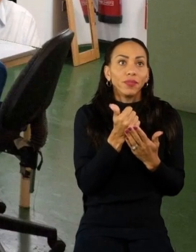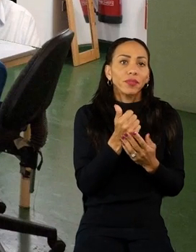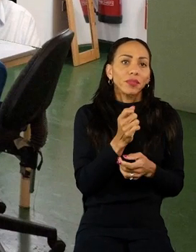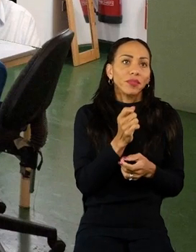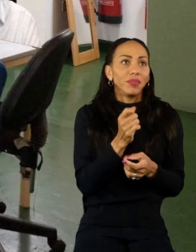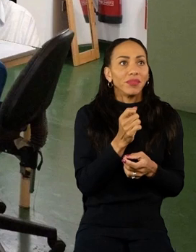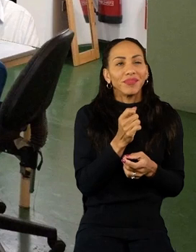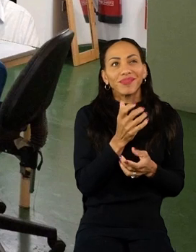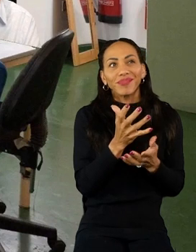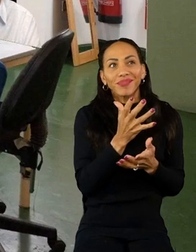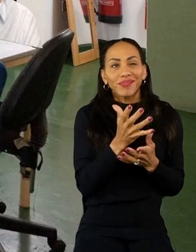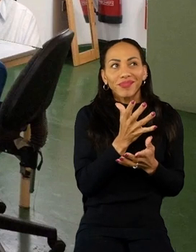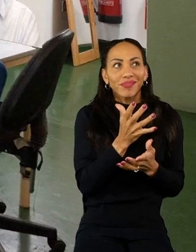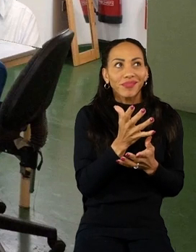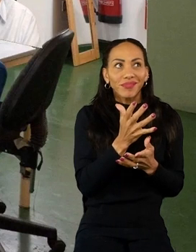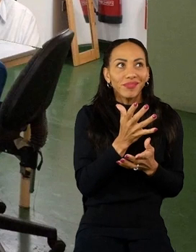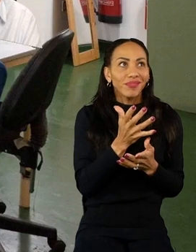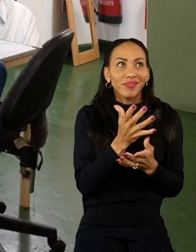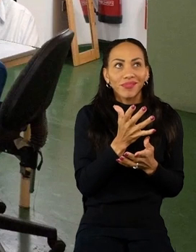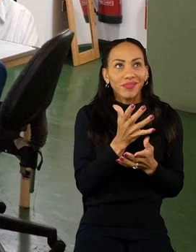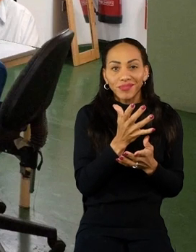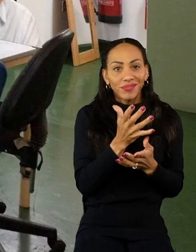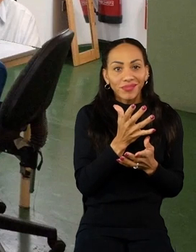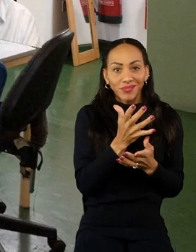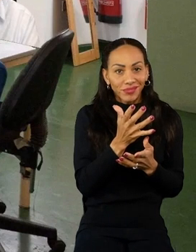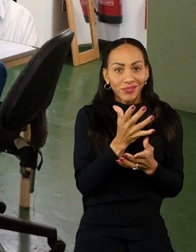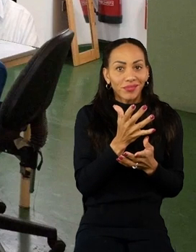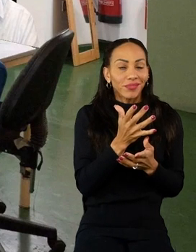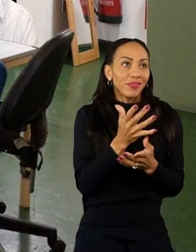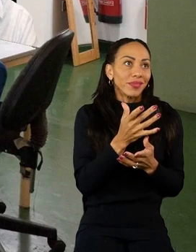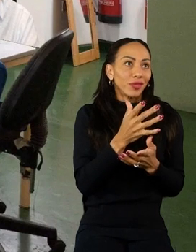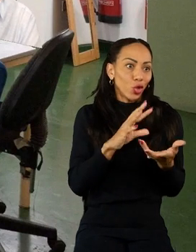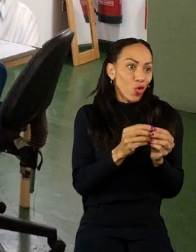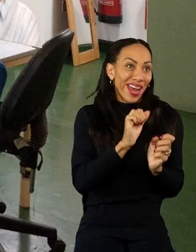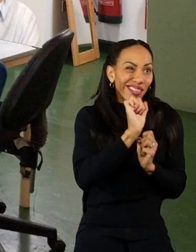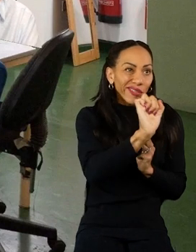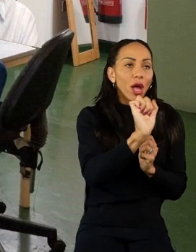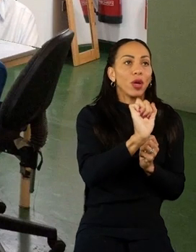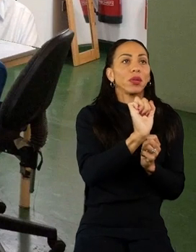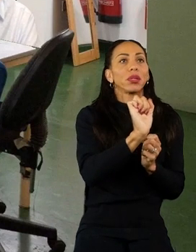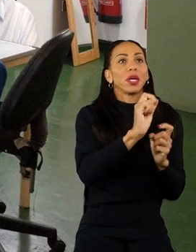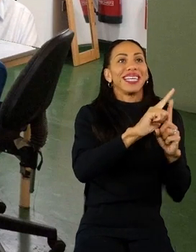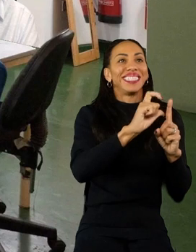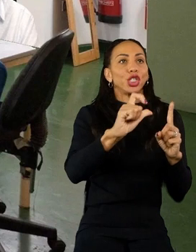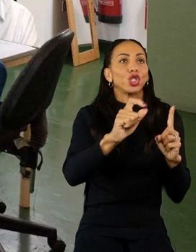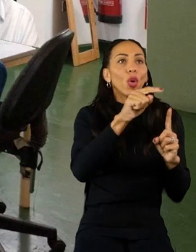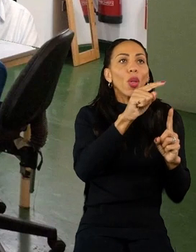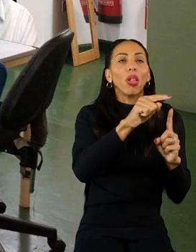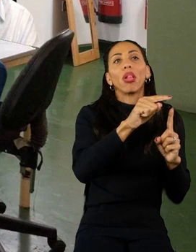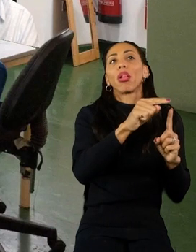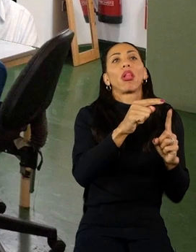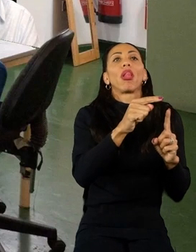it can be helpful, and if they're, producing their own digital designs or whatever, that may be a good